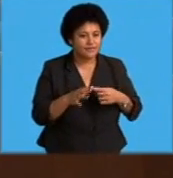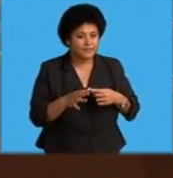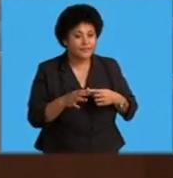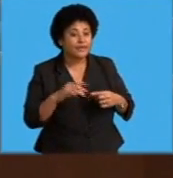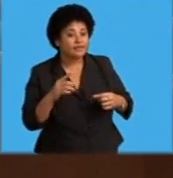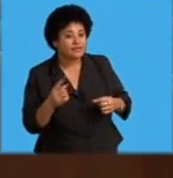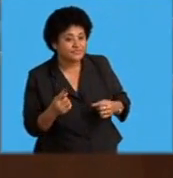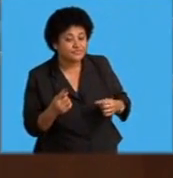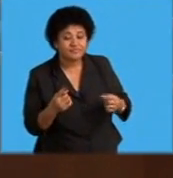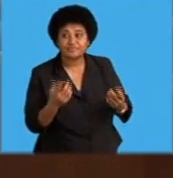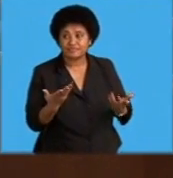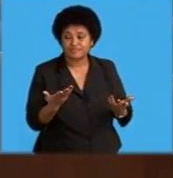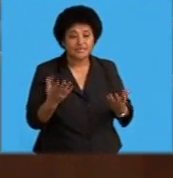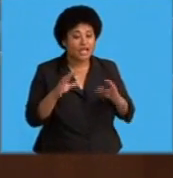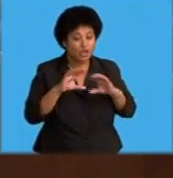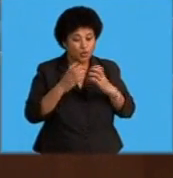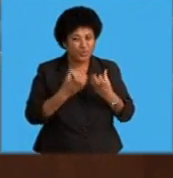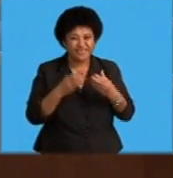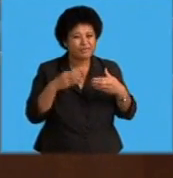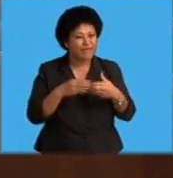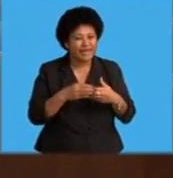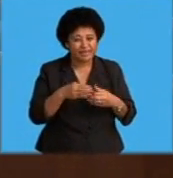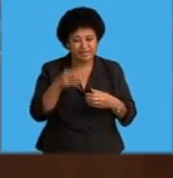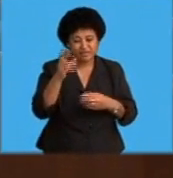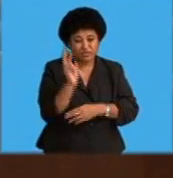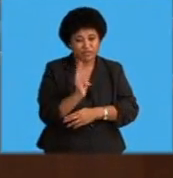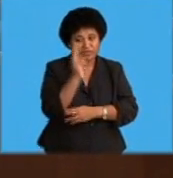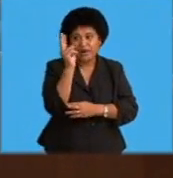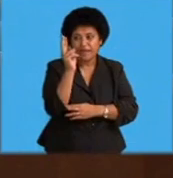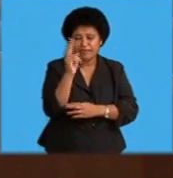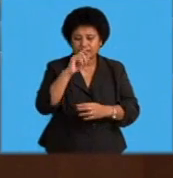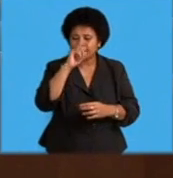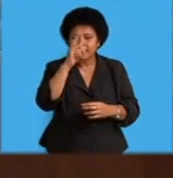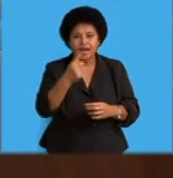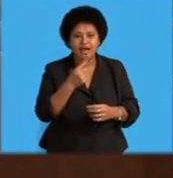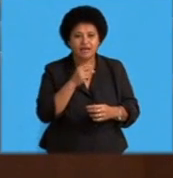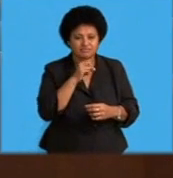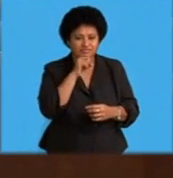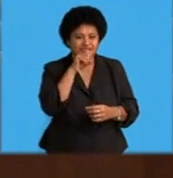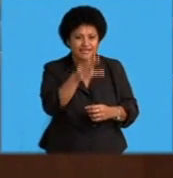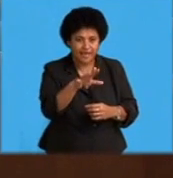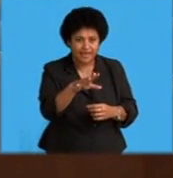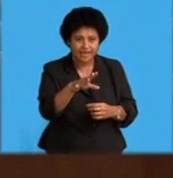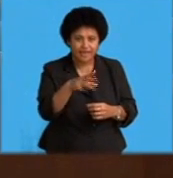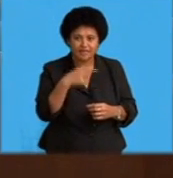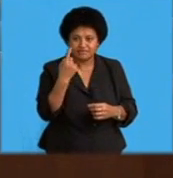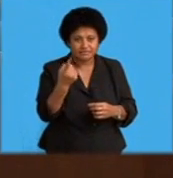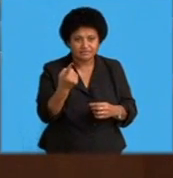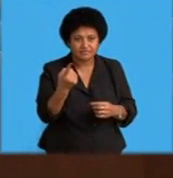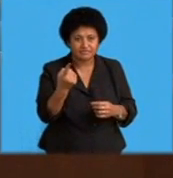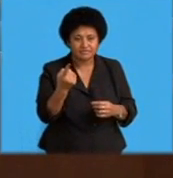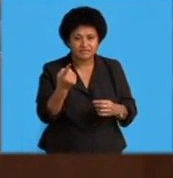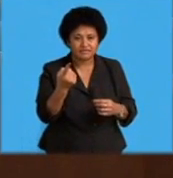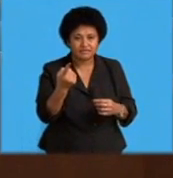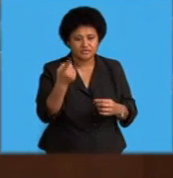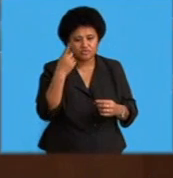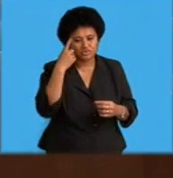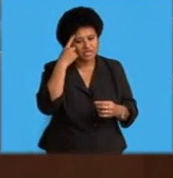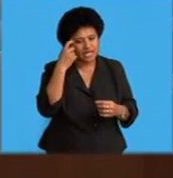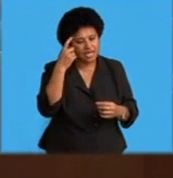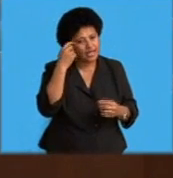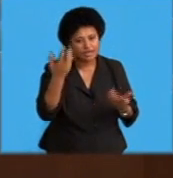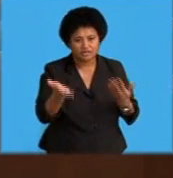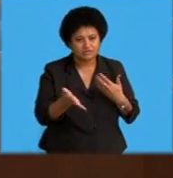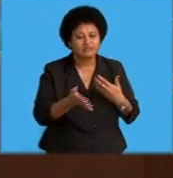don't expect a World Bank person to make such a statement in such a frivolous manner. It is not a frivolous